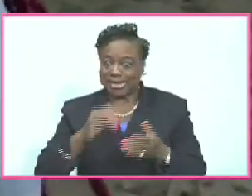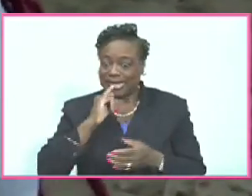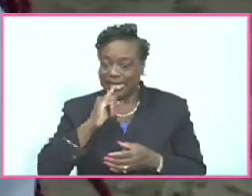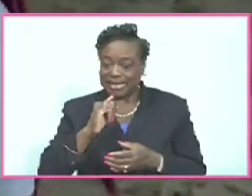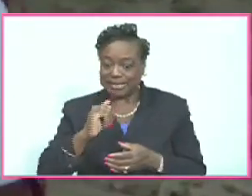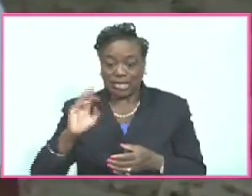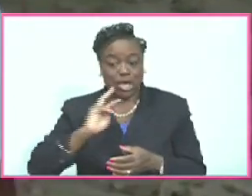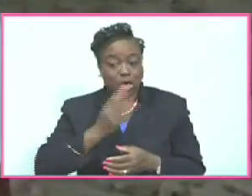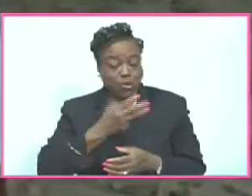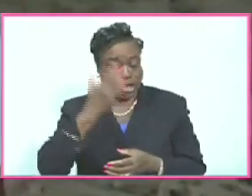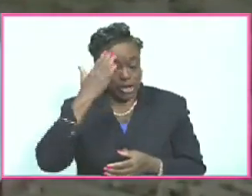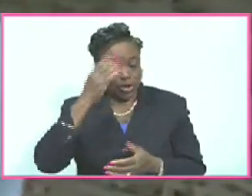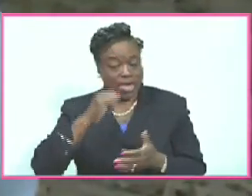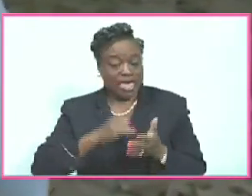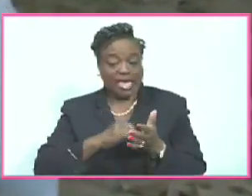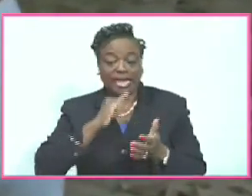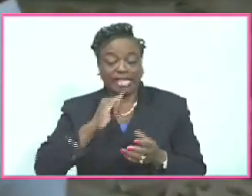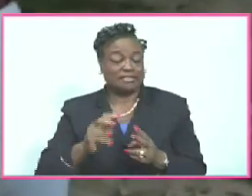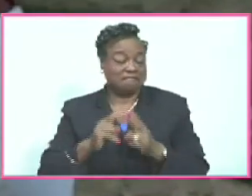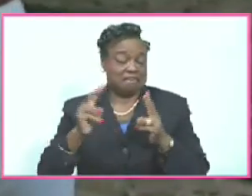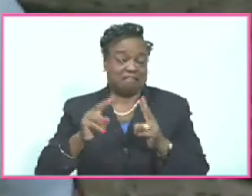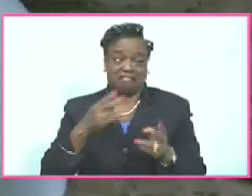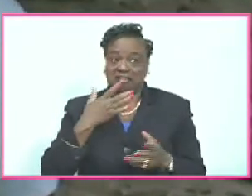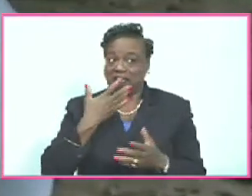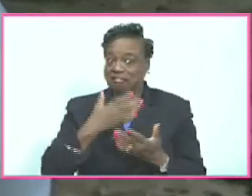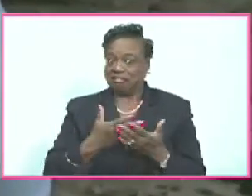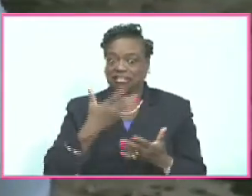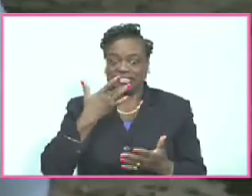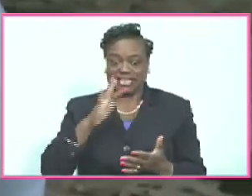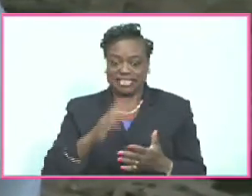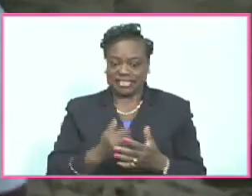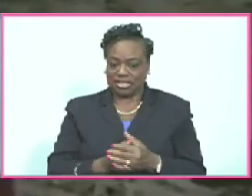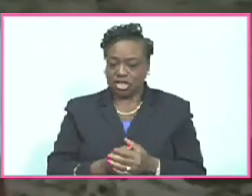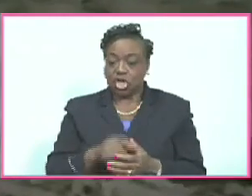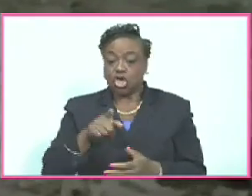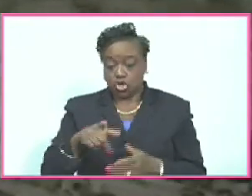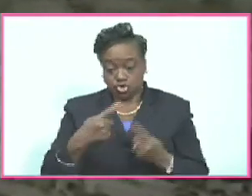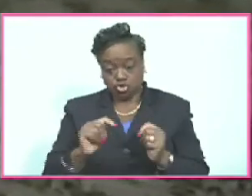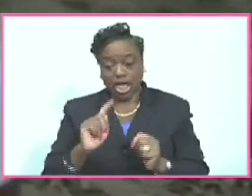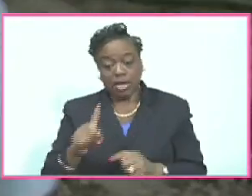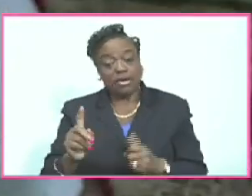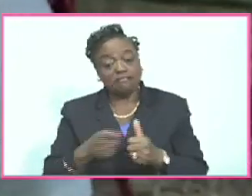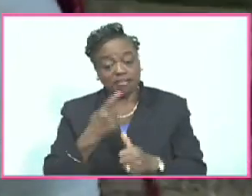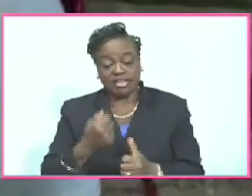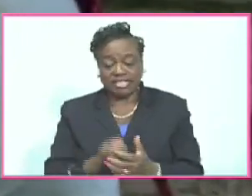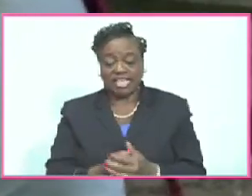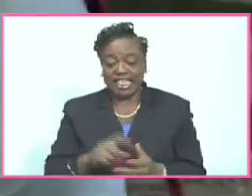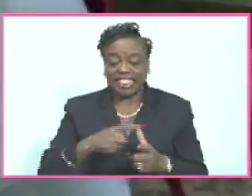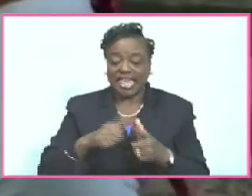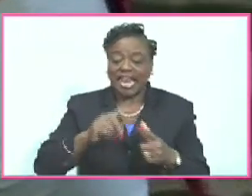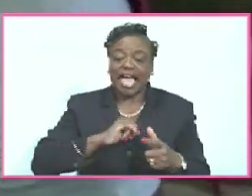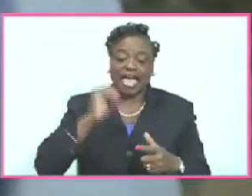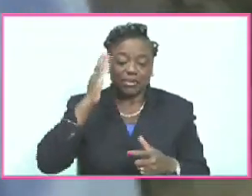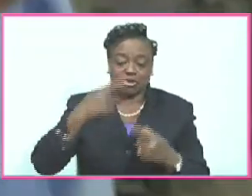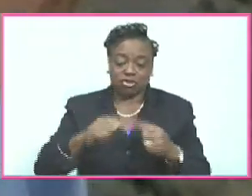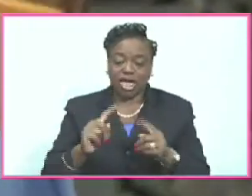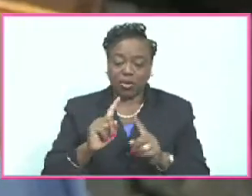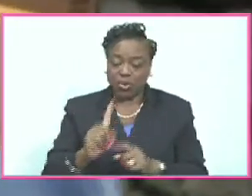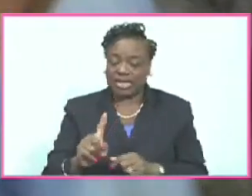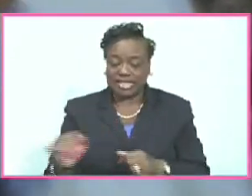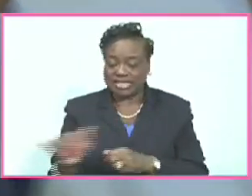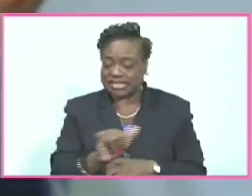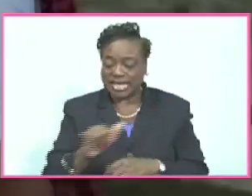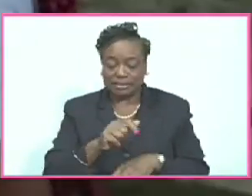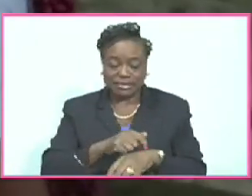We just know that it is very flavorful. Well, why don't you try one and I try one at the same time? Why not? Yeah. Okay,